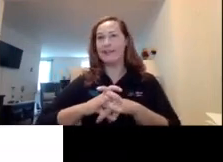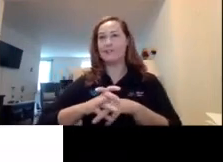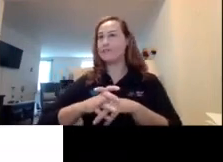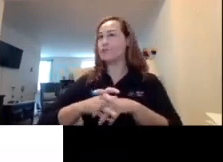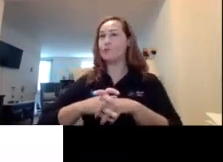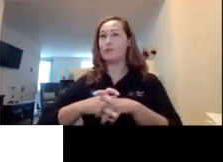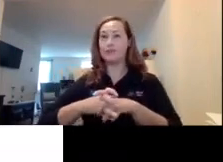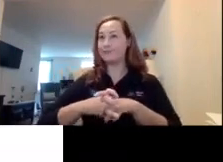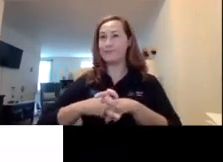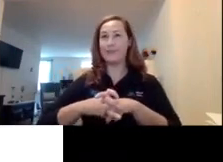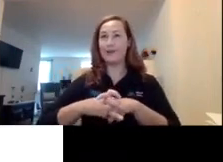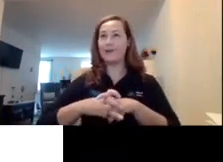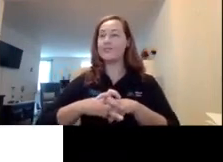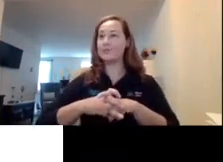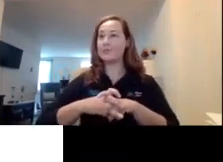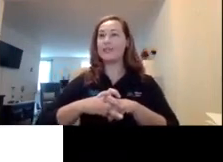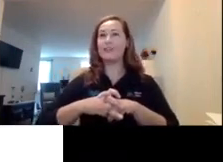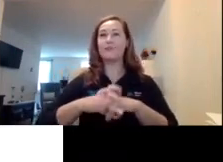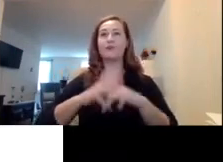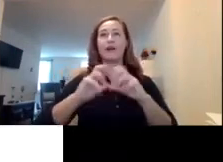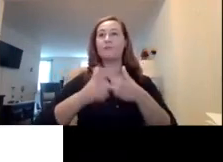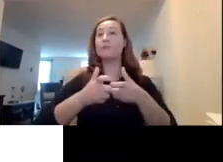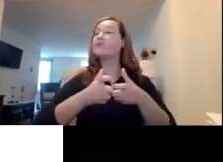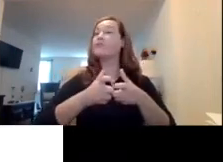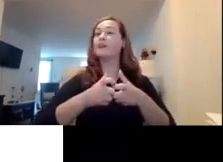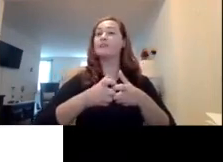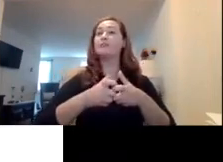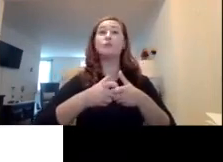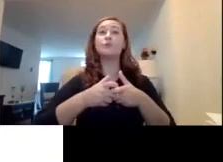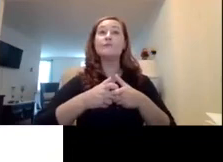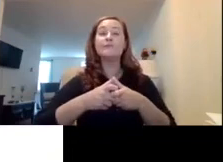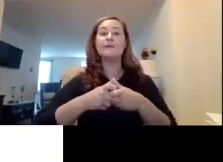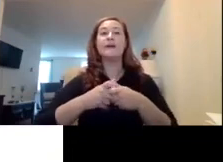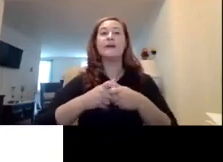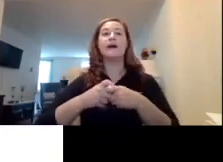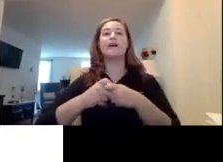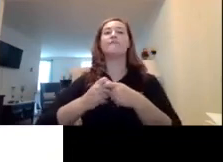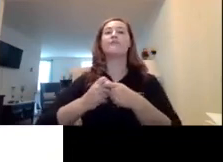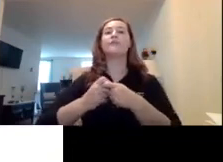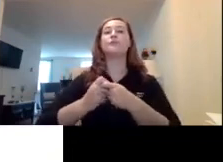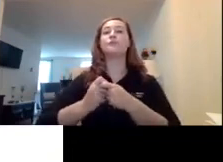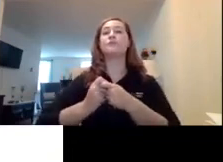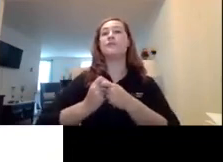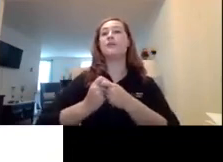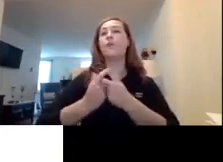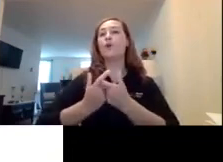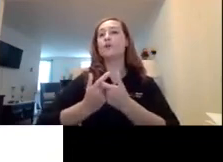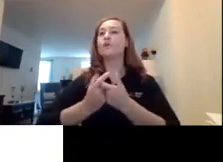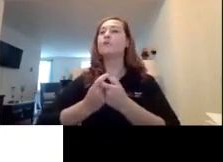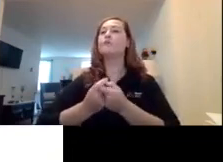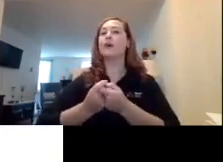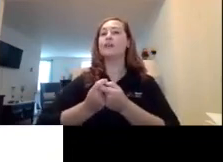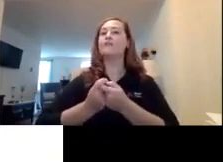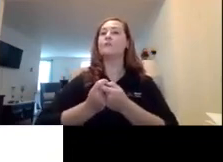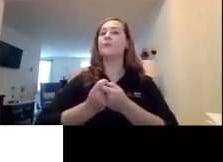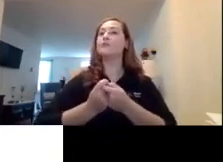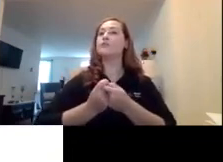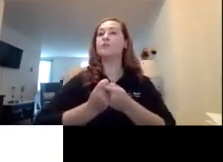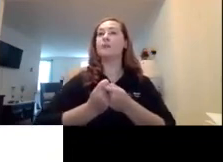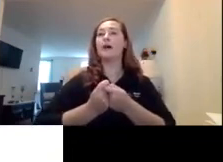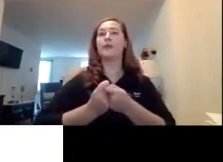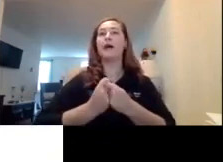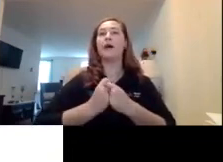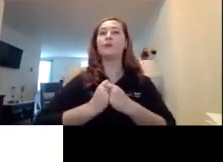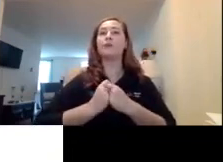Okay, enough stories for now. I just want to give you a couple of tools for you to see where you could find